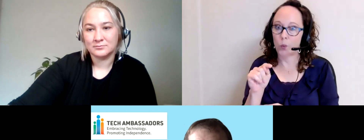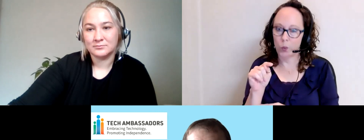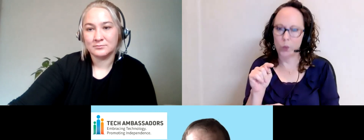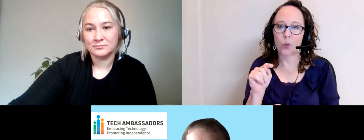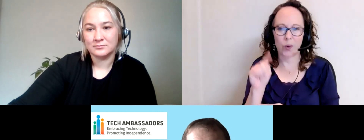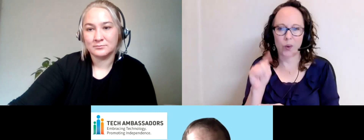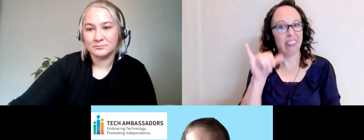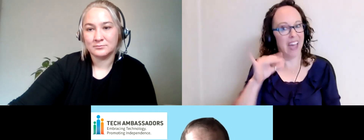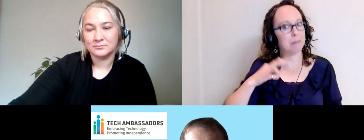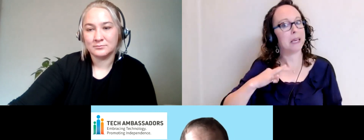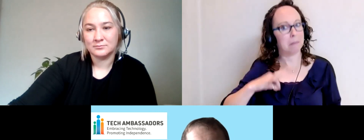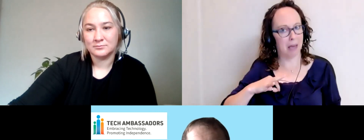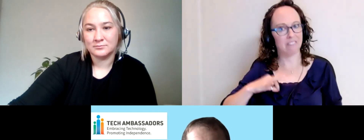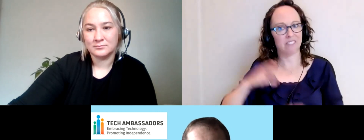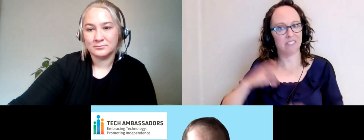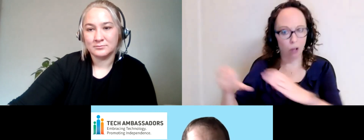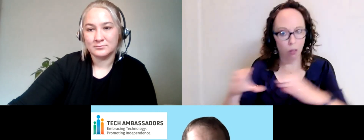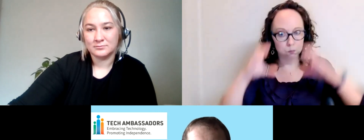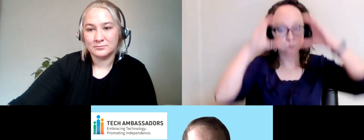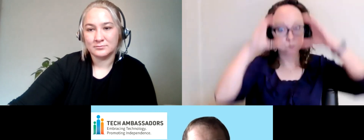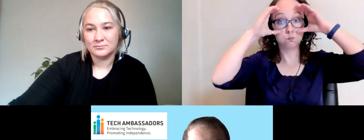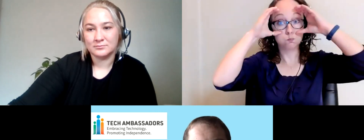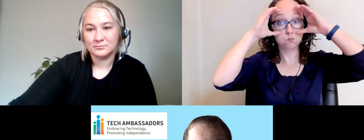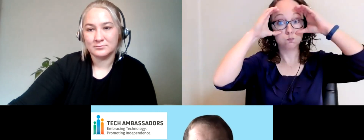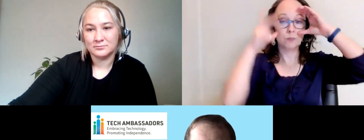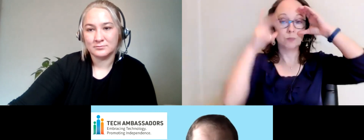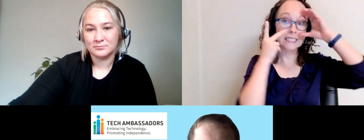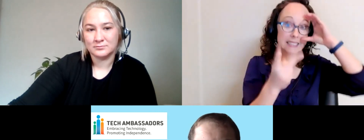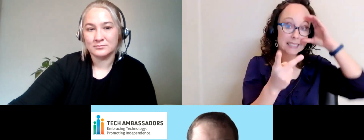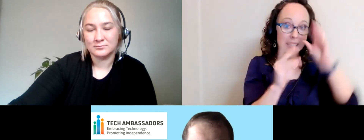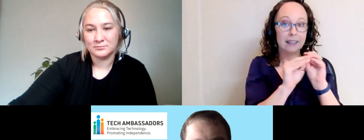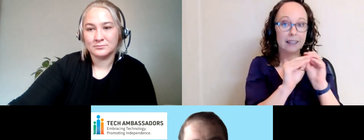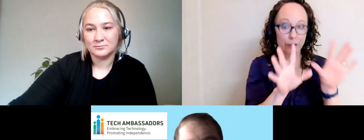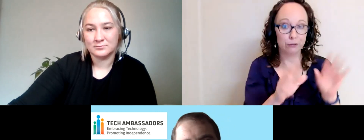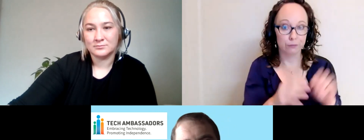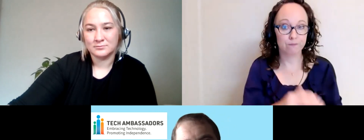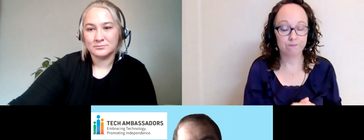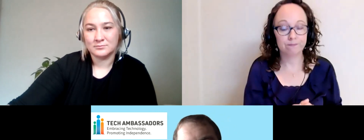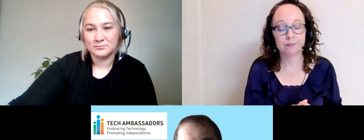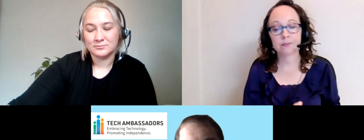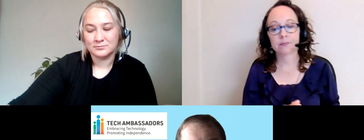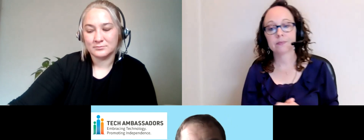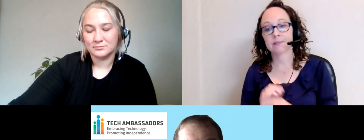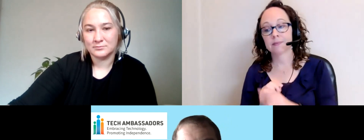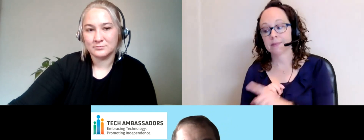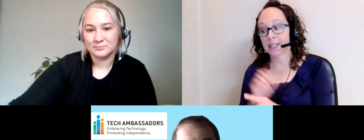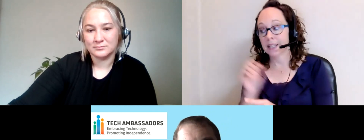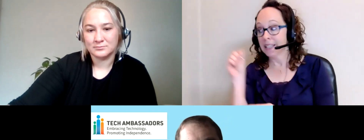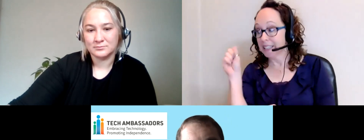that. Absolutely. That's a great practical one. So I'm just going to read to you. Someone